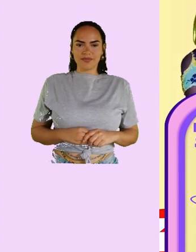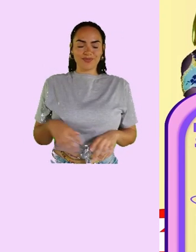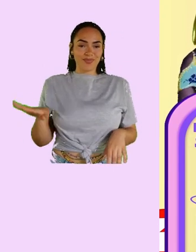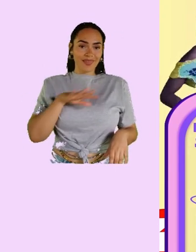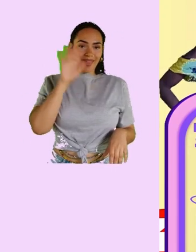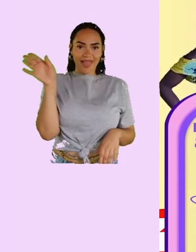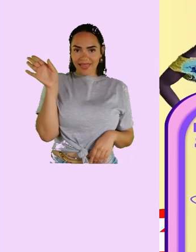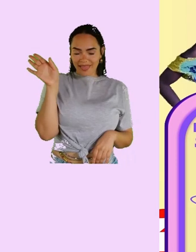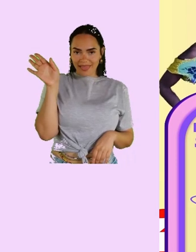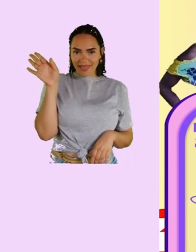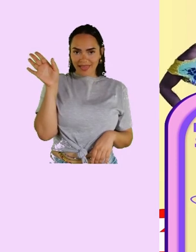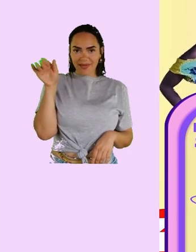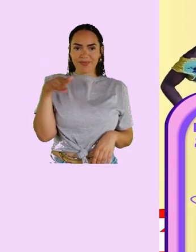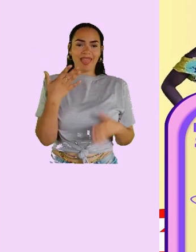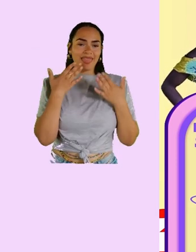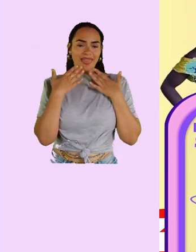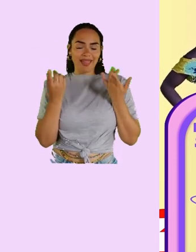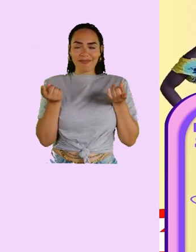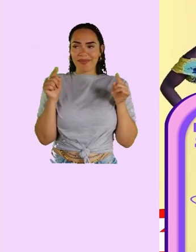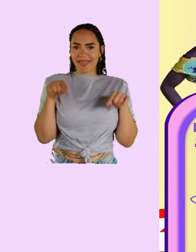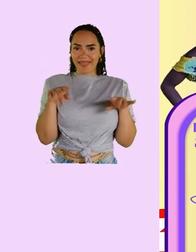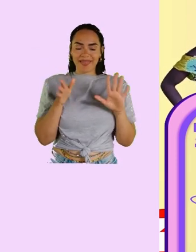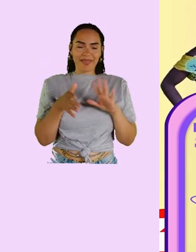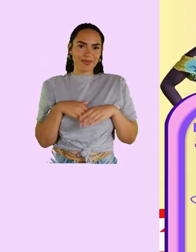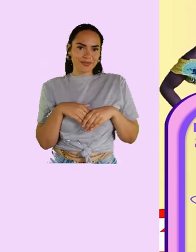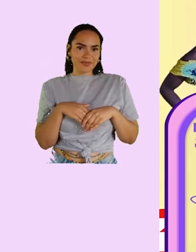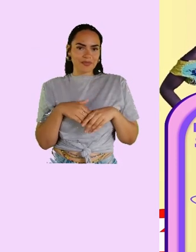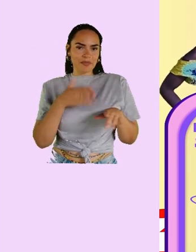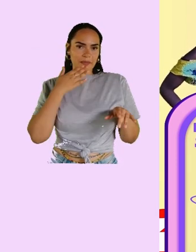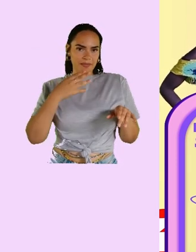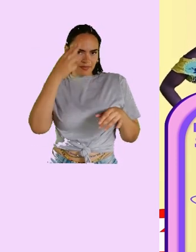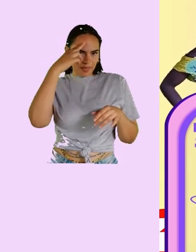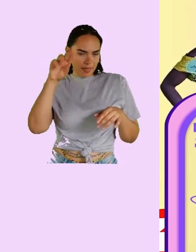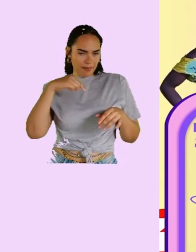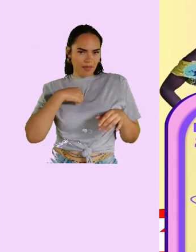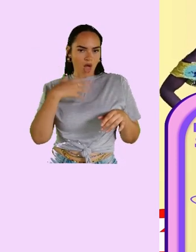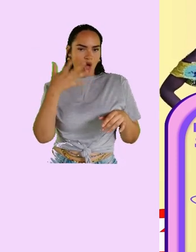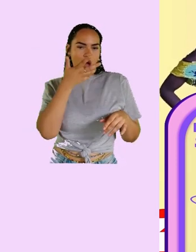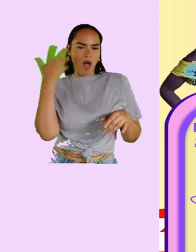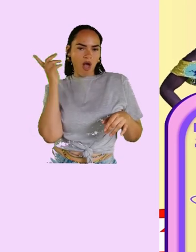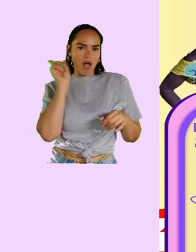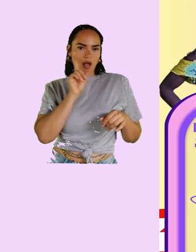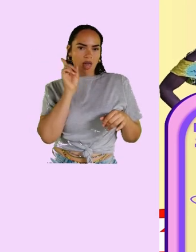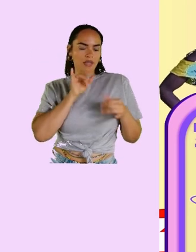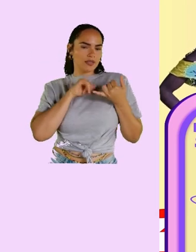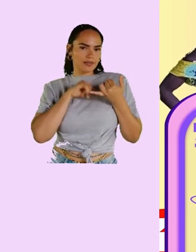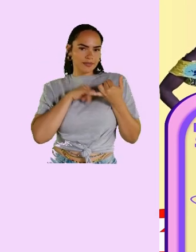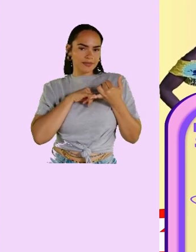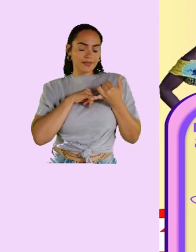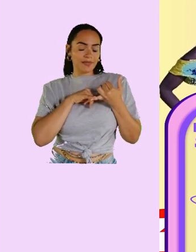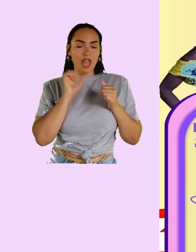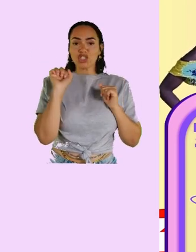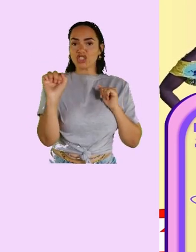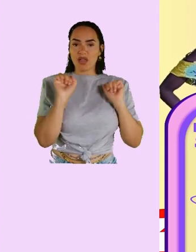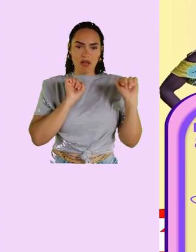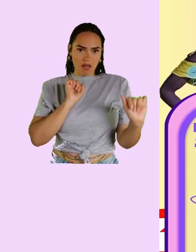Hiya. Thanks for having me, Host Samir. Please refer to me as Hot Girl Samir, she, her.